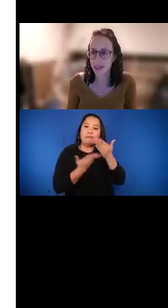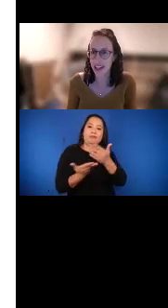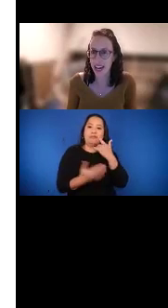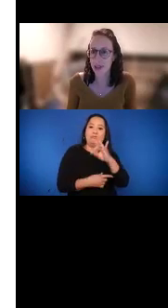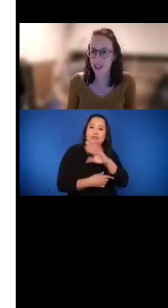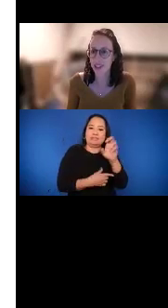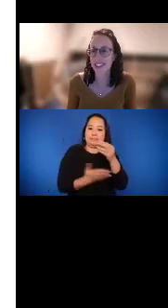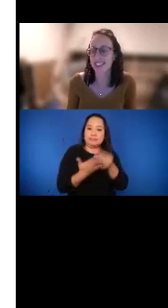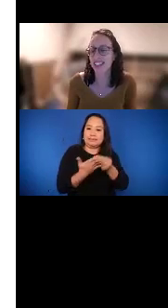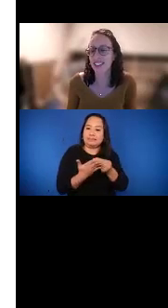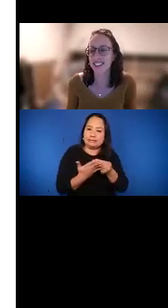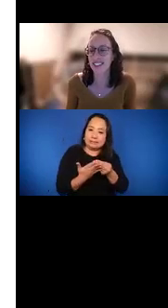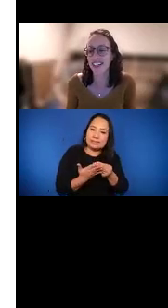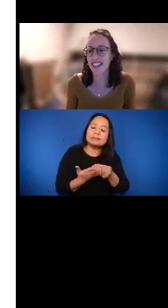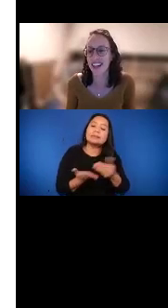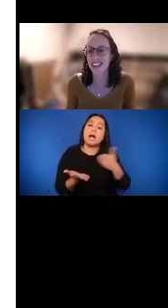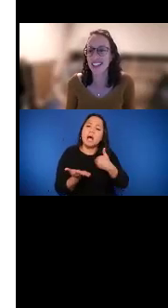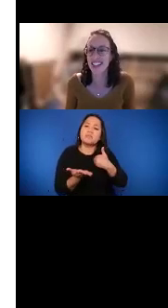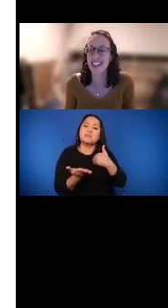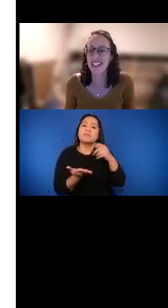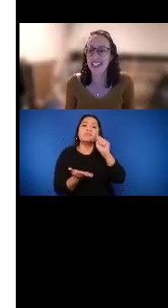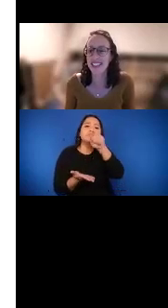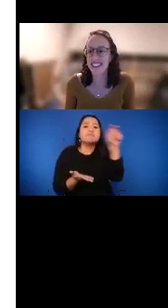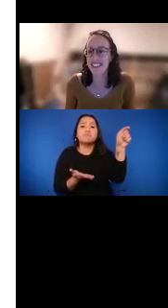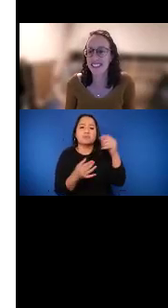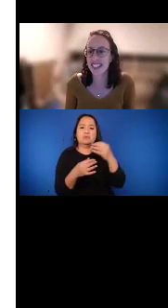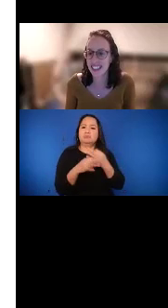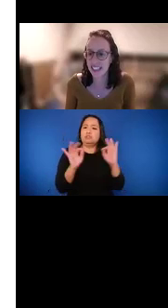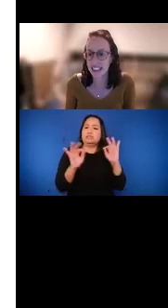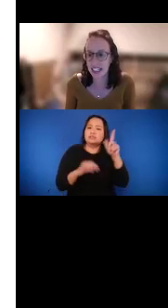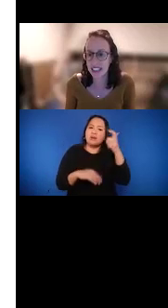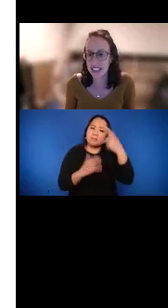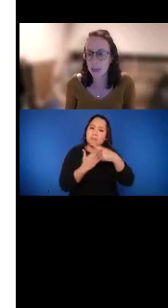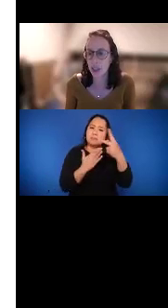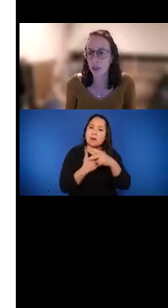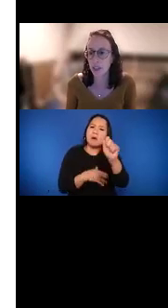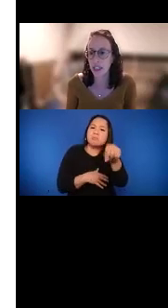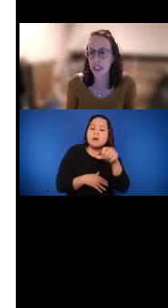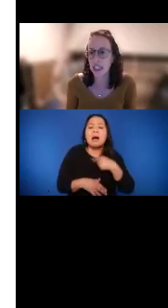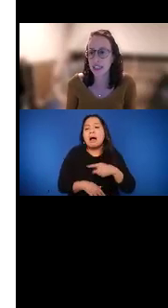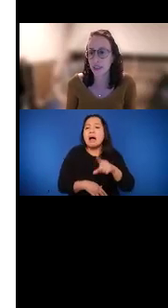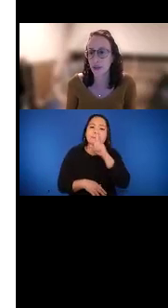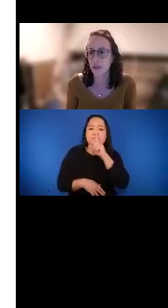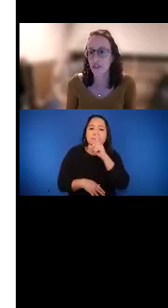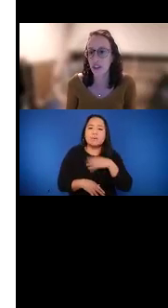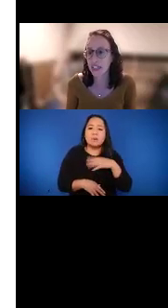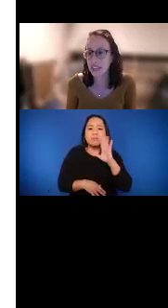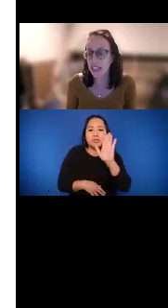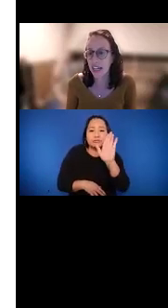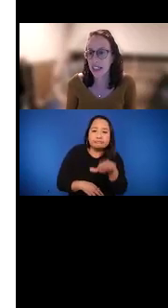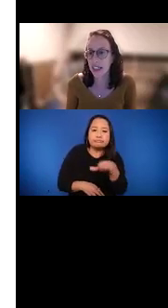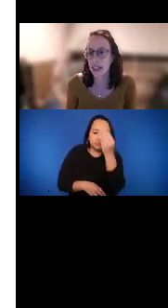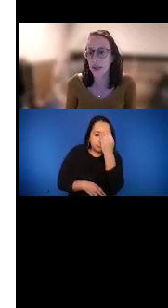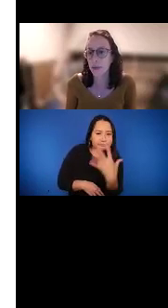programs, so I'm not going to tell you today that it doesn't exist, but you really need to